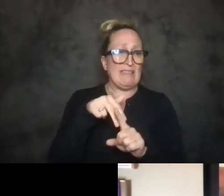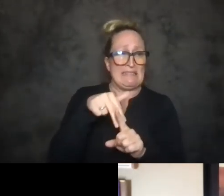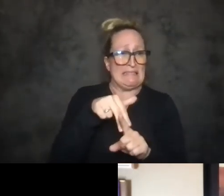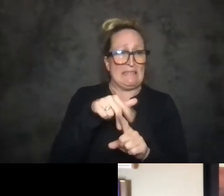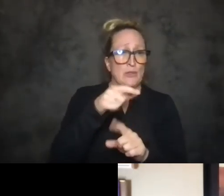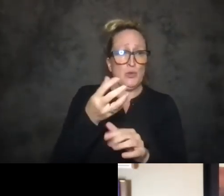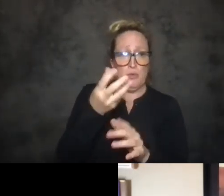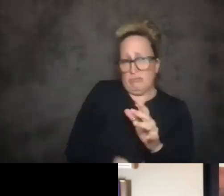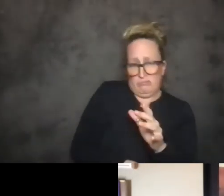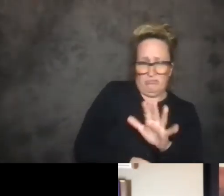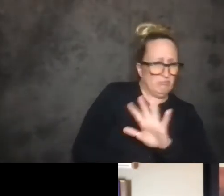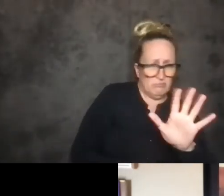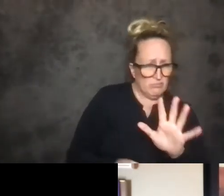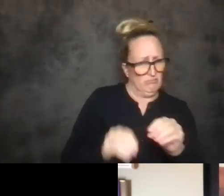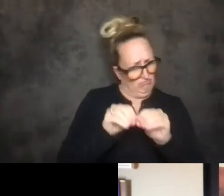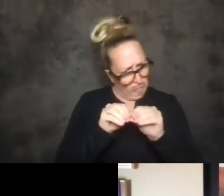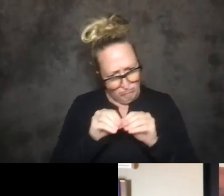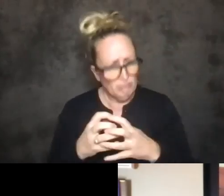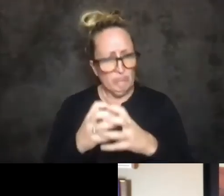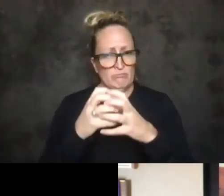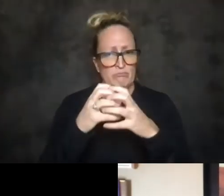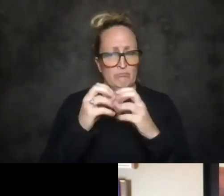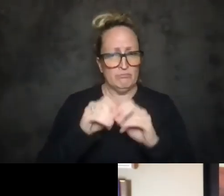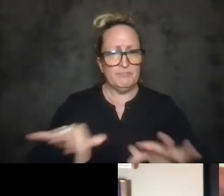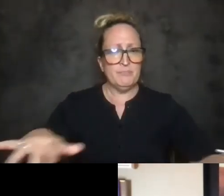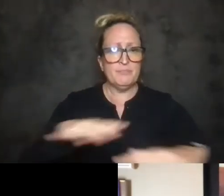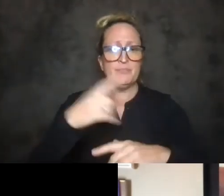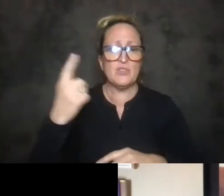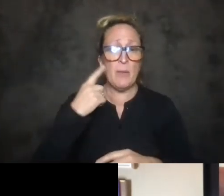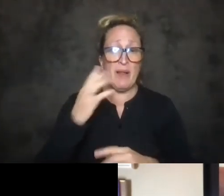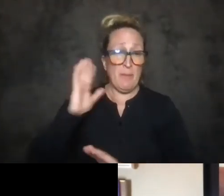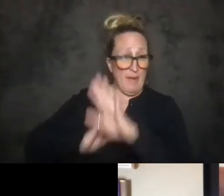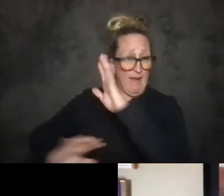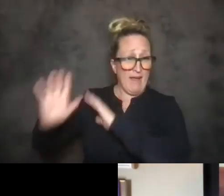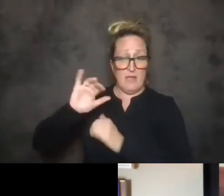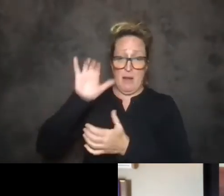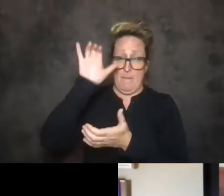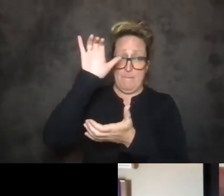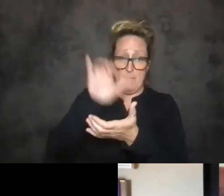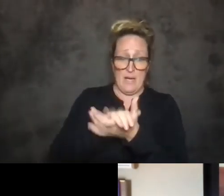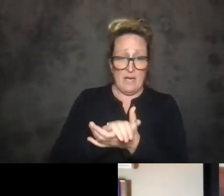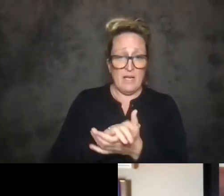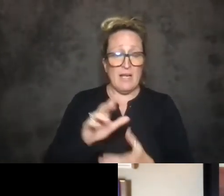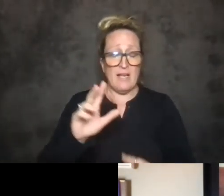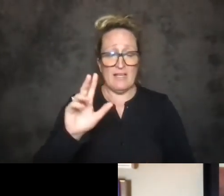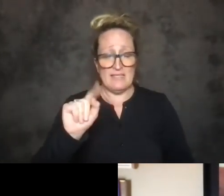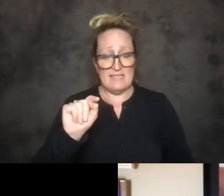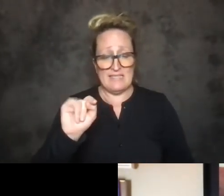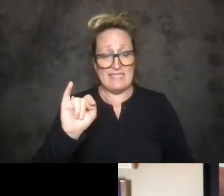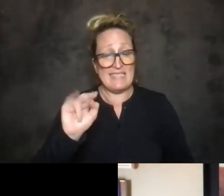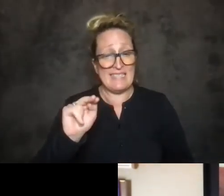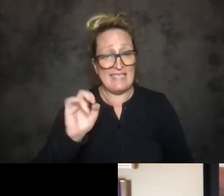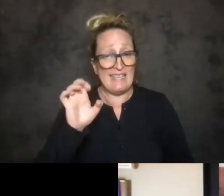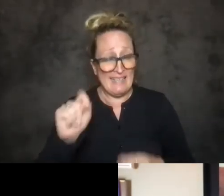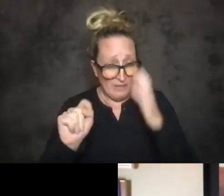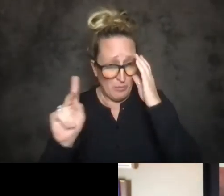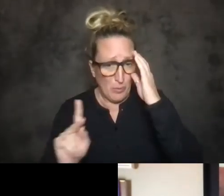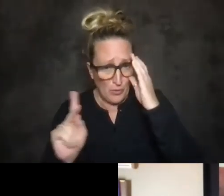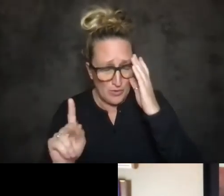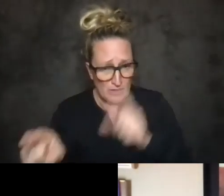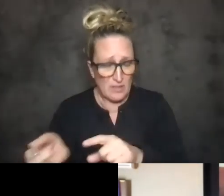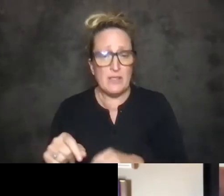edge. And someone in the past had married a Tlingit person, and they said when